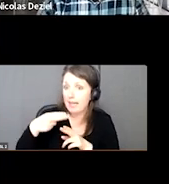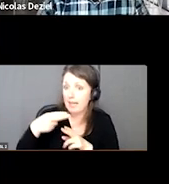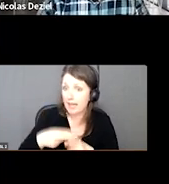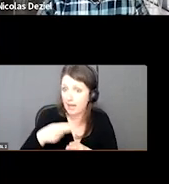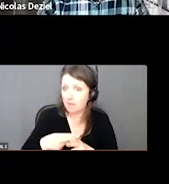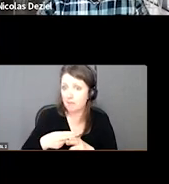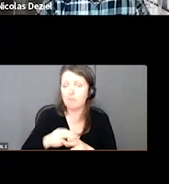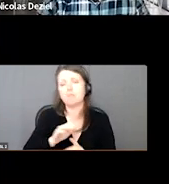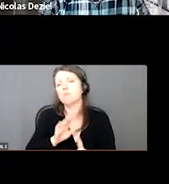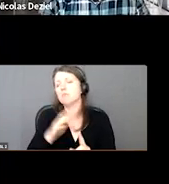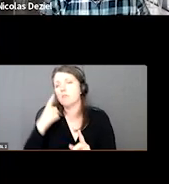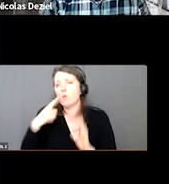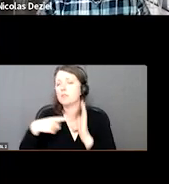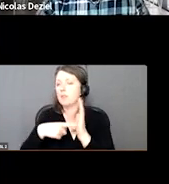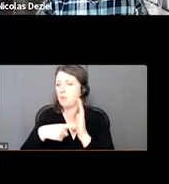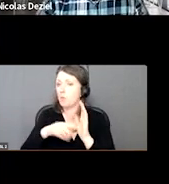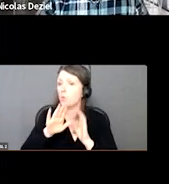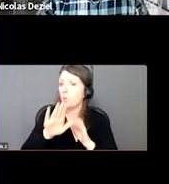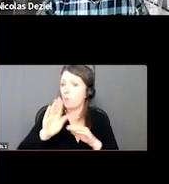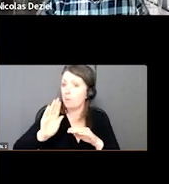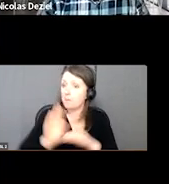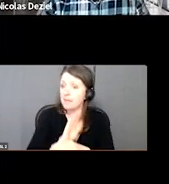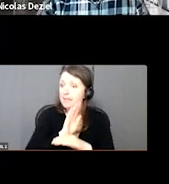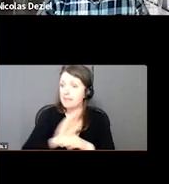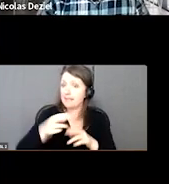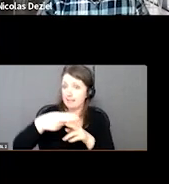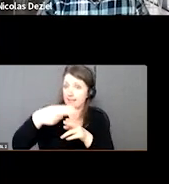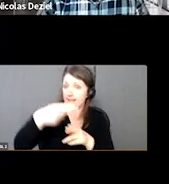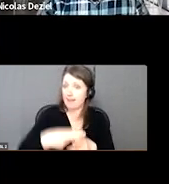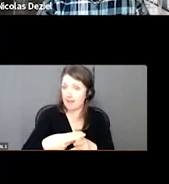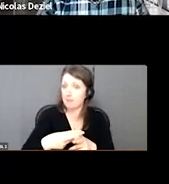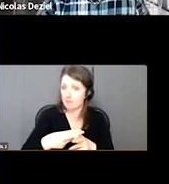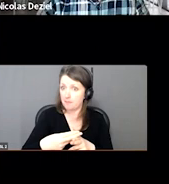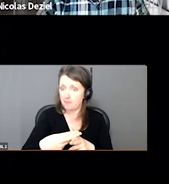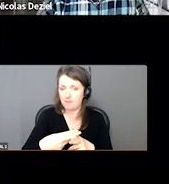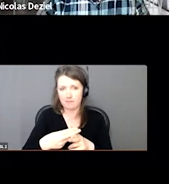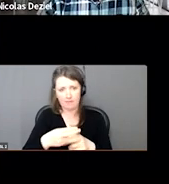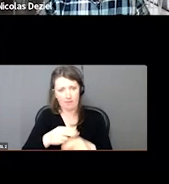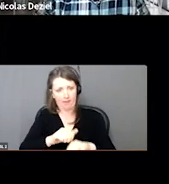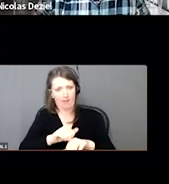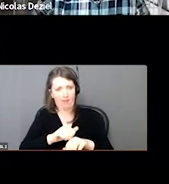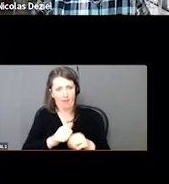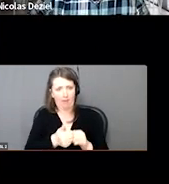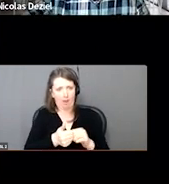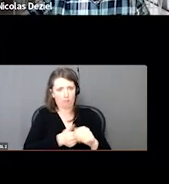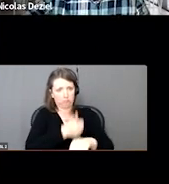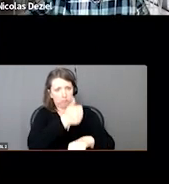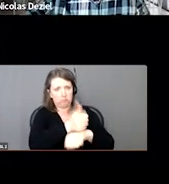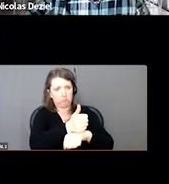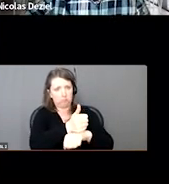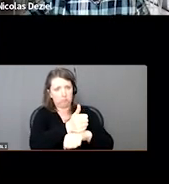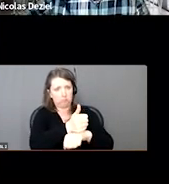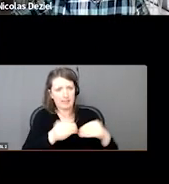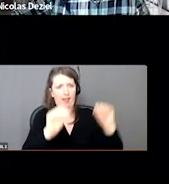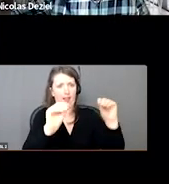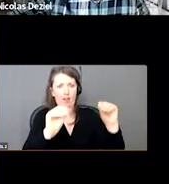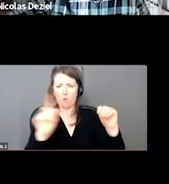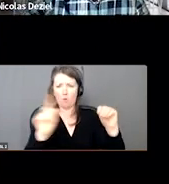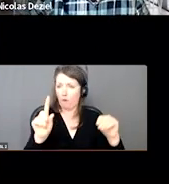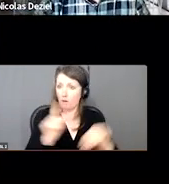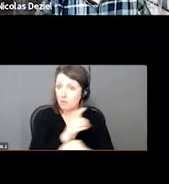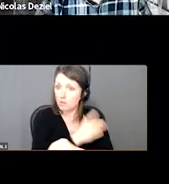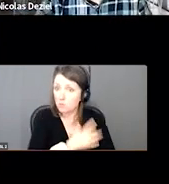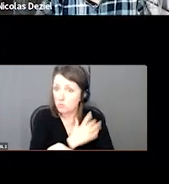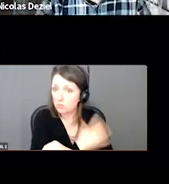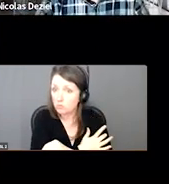about to sell your products or services in the marketplace. So you're going to do that most likely provincially. You can incorporate at